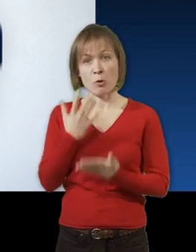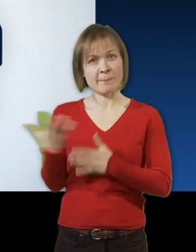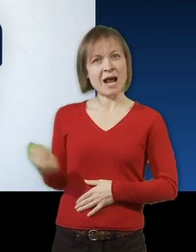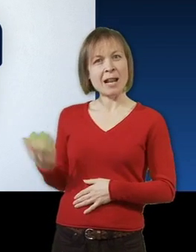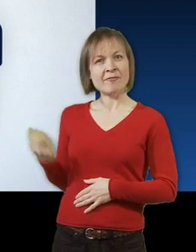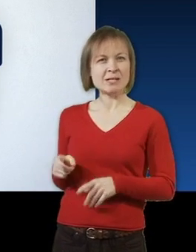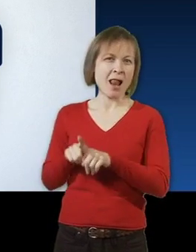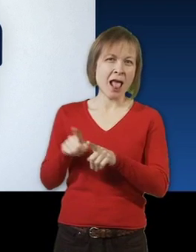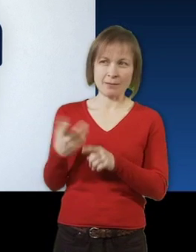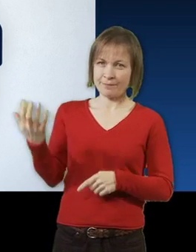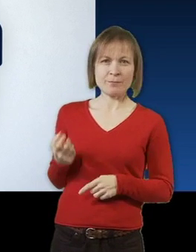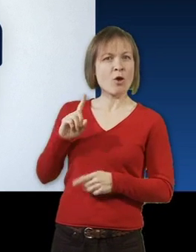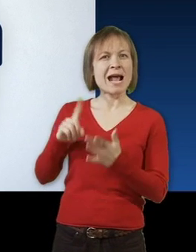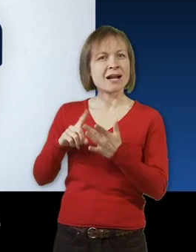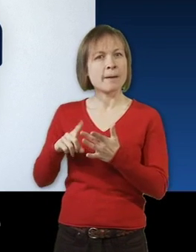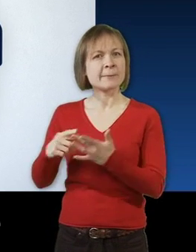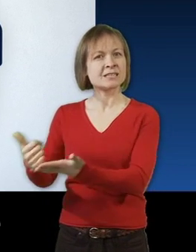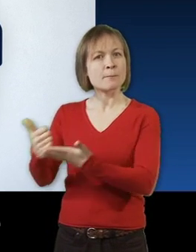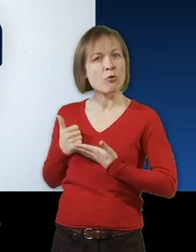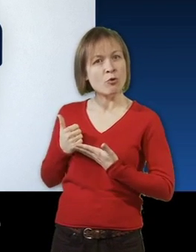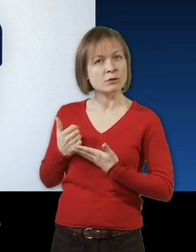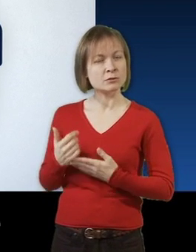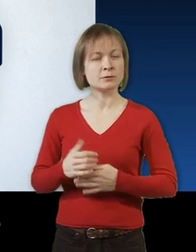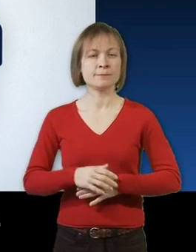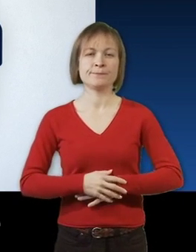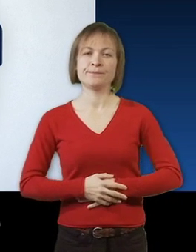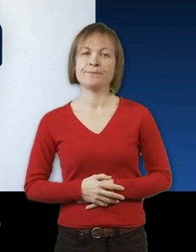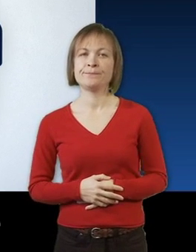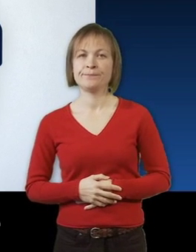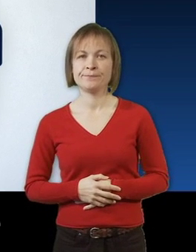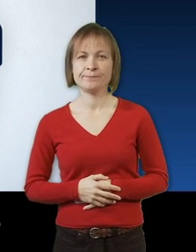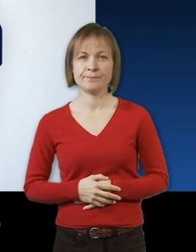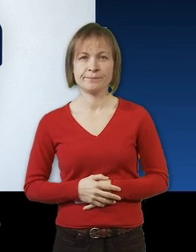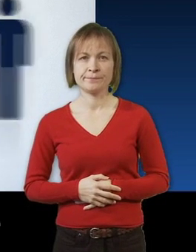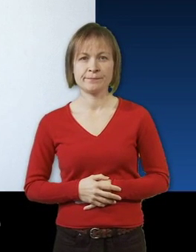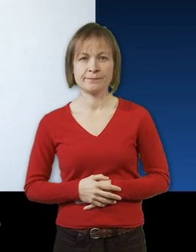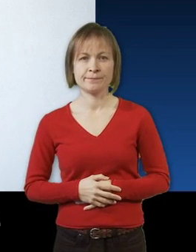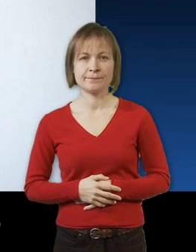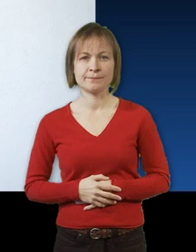and people who are getting social security benefits, for example, income support.